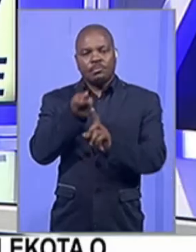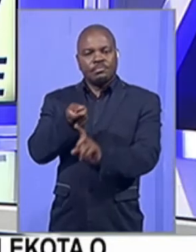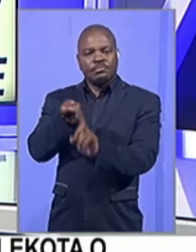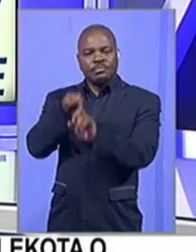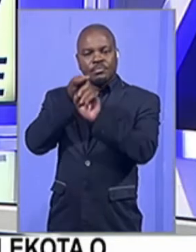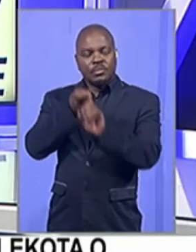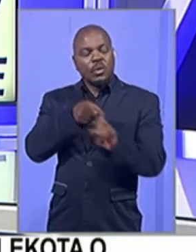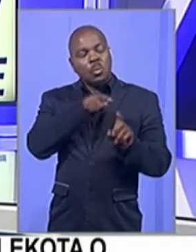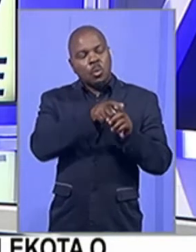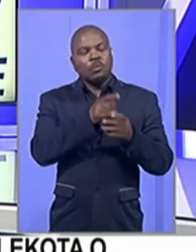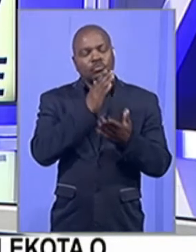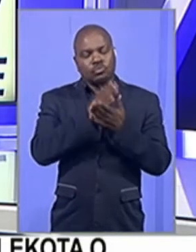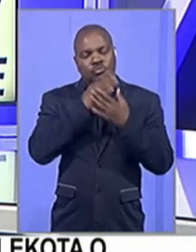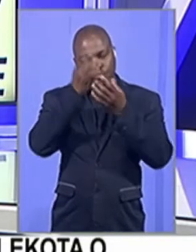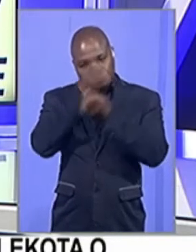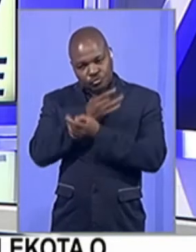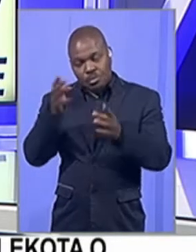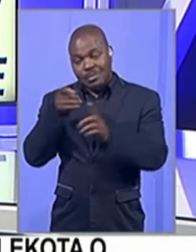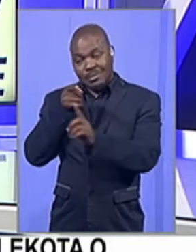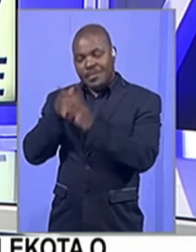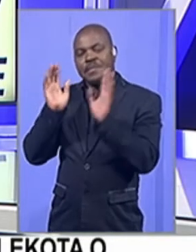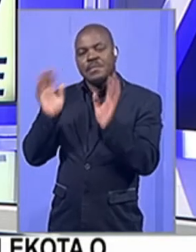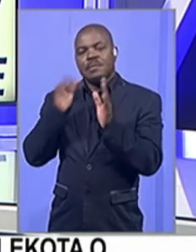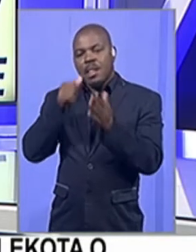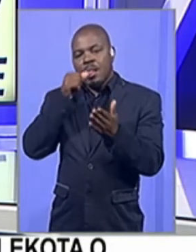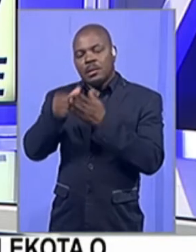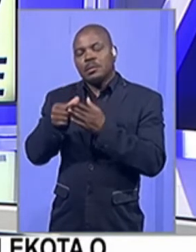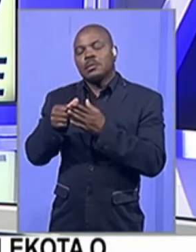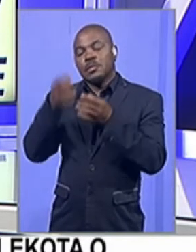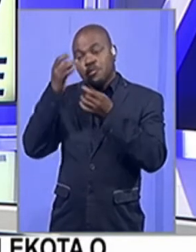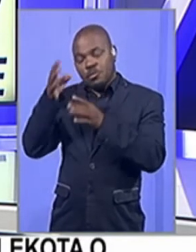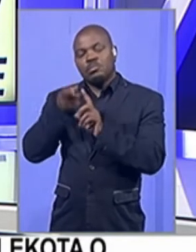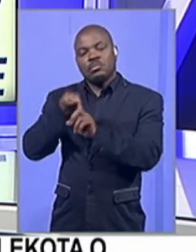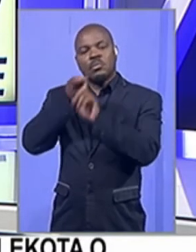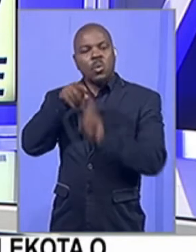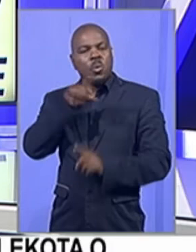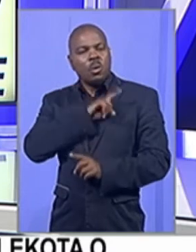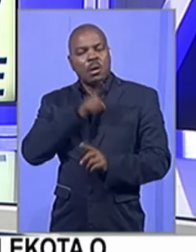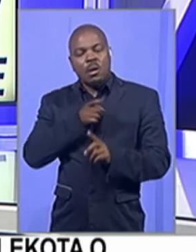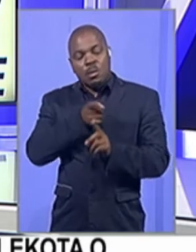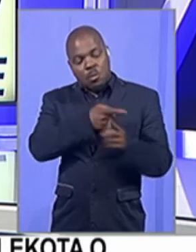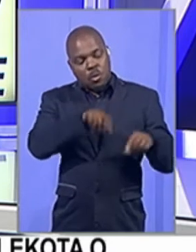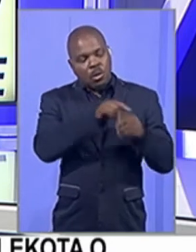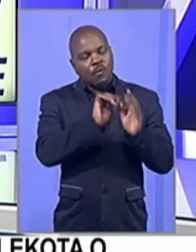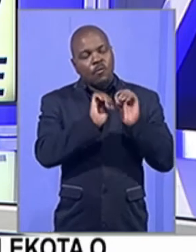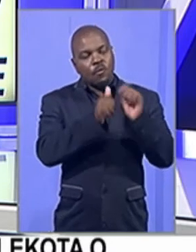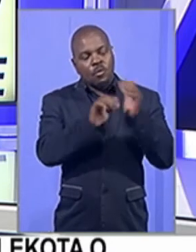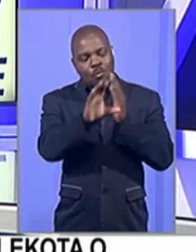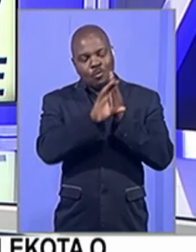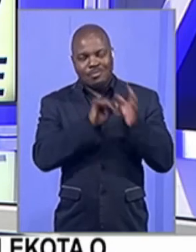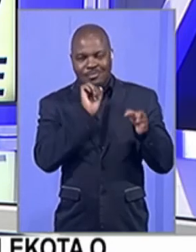ona o netefaditse hore o romelletse lekota lengolo le mokginang e le ho ka ikamahanya le molao motheo wa Mokga.